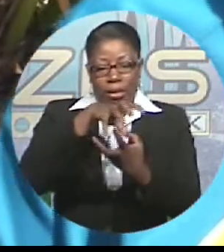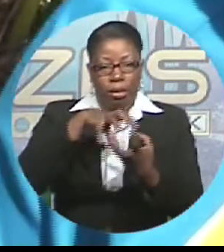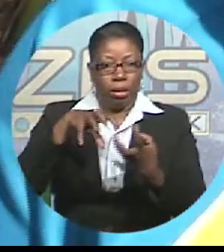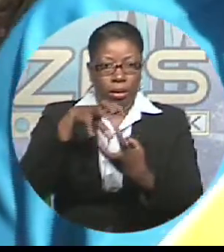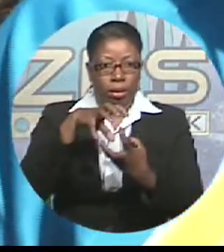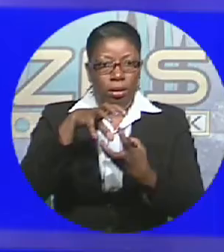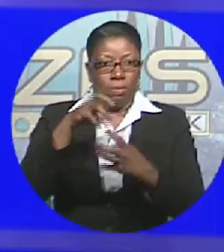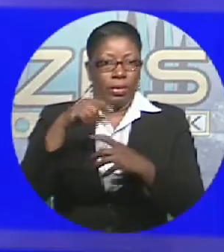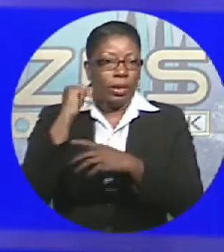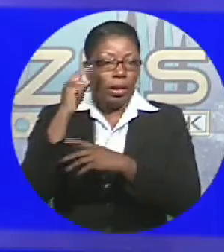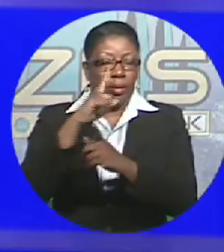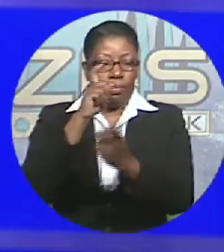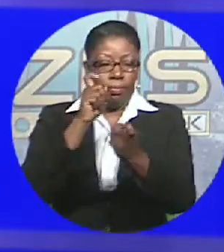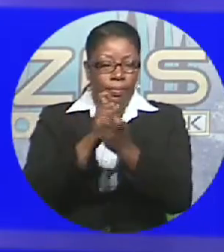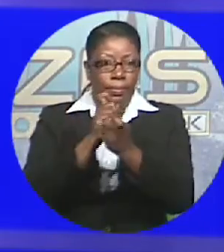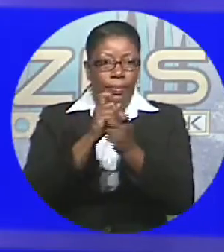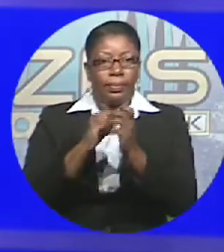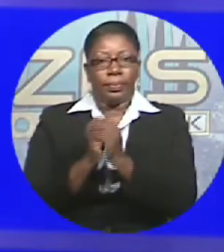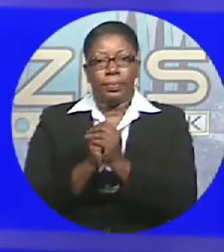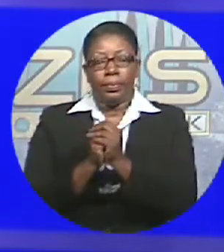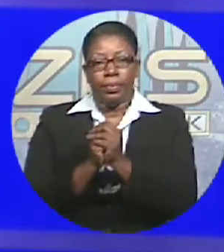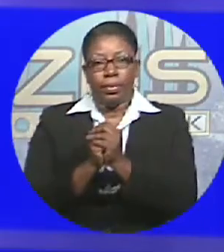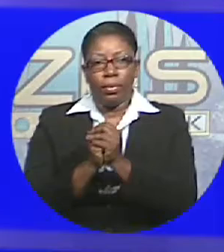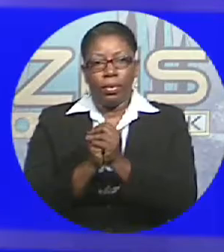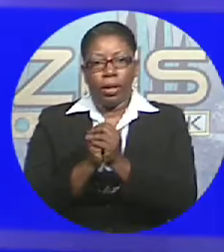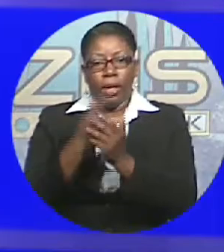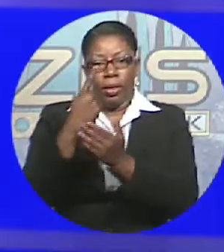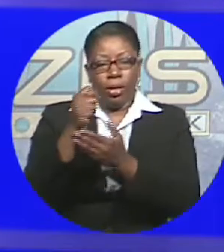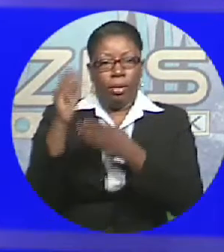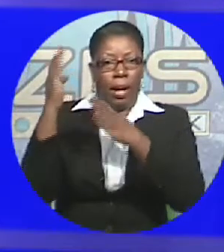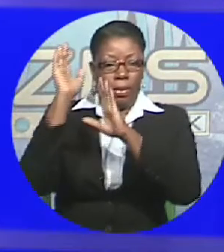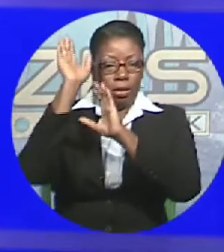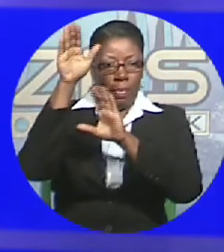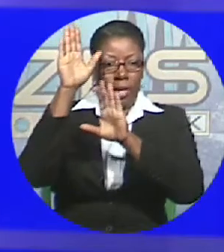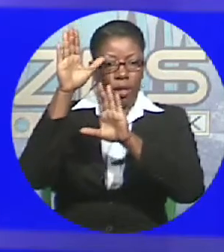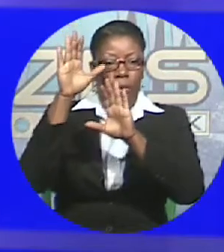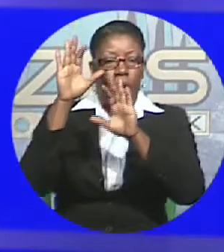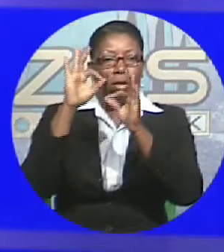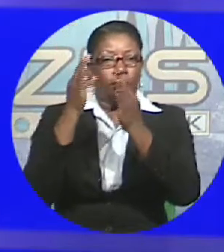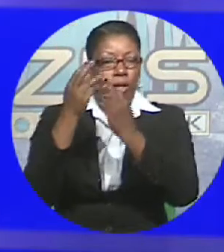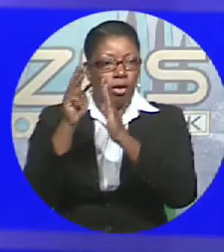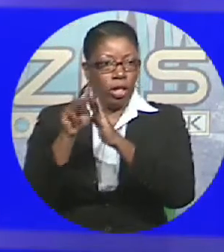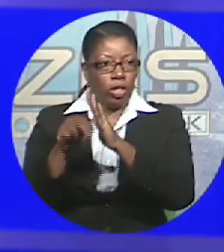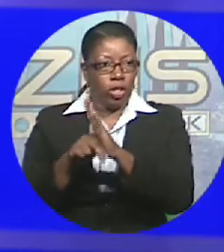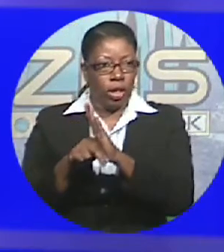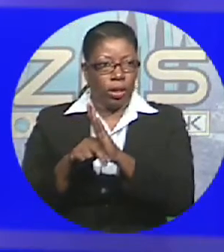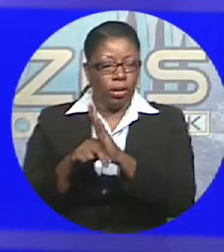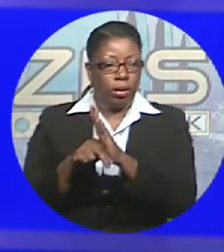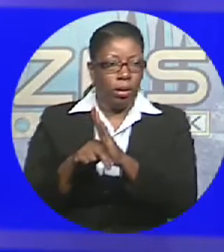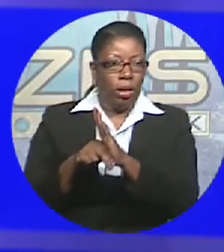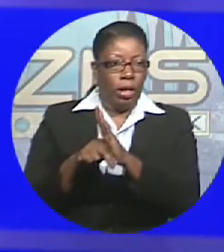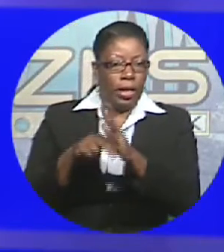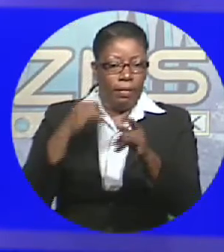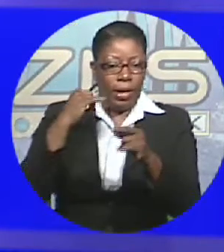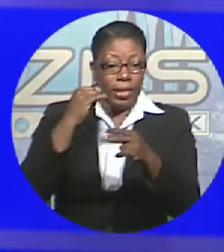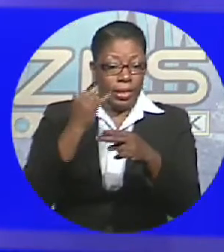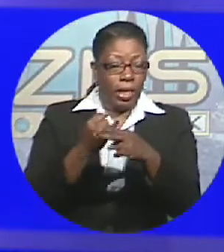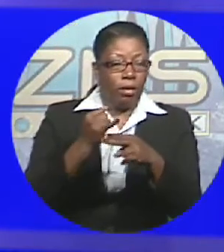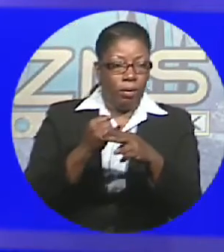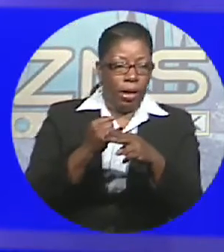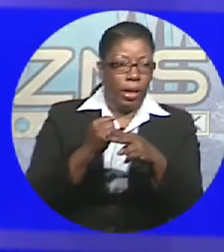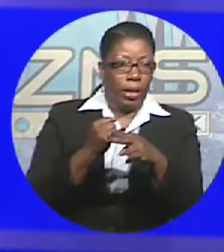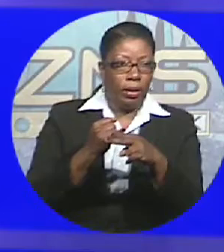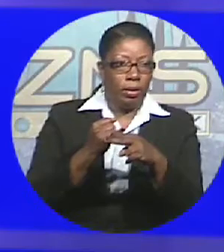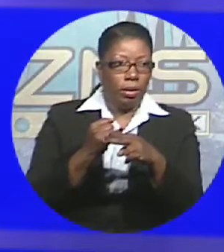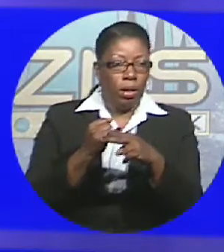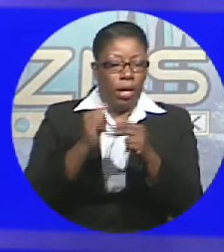I think. The Bahamas Basketball Federation and the Bahamas Global Sports Foundation, they have identified the athletes who will take